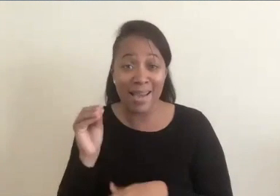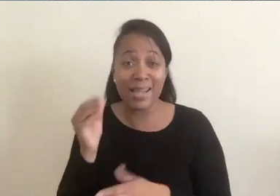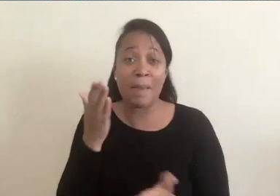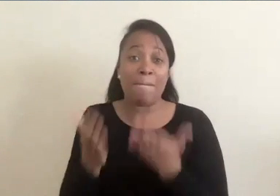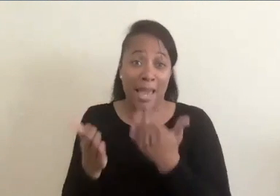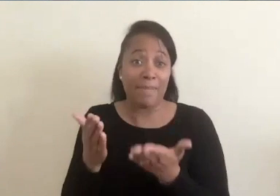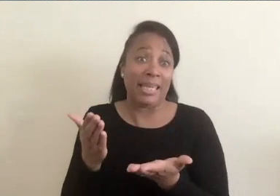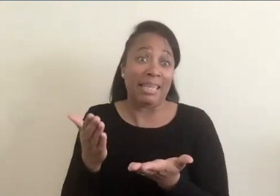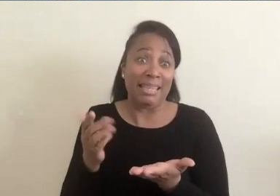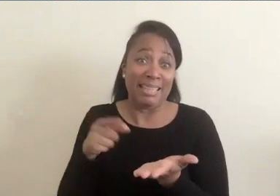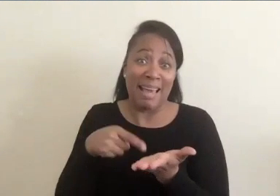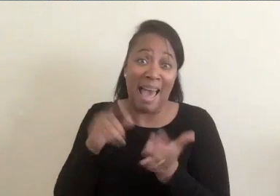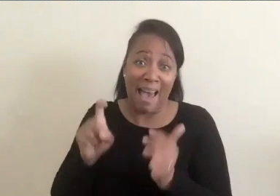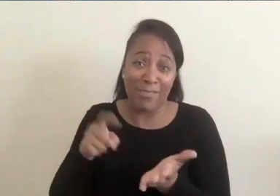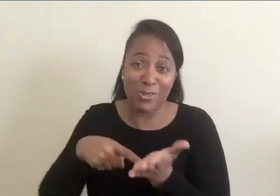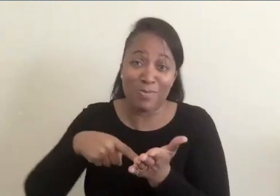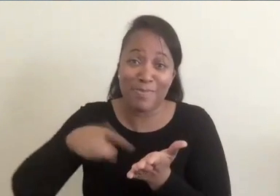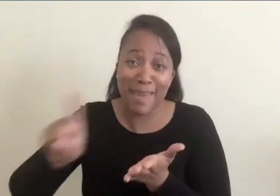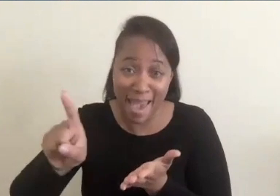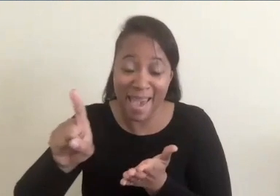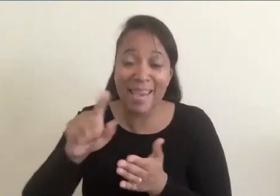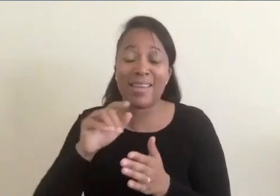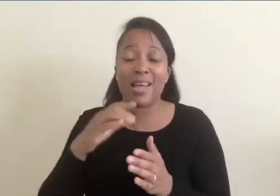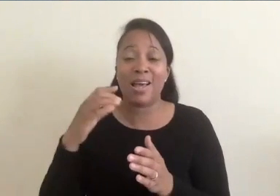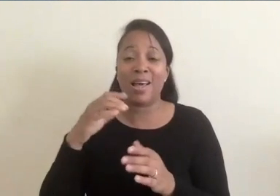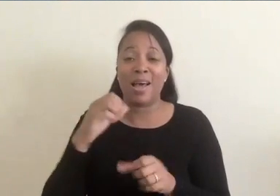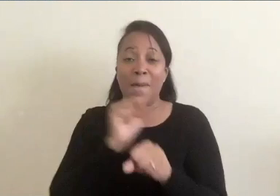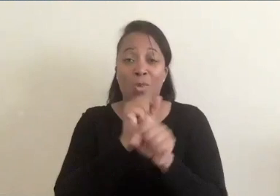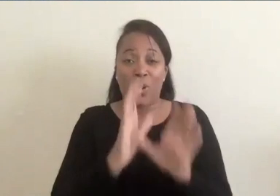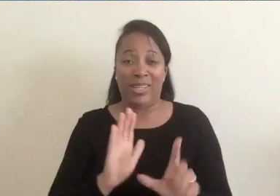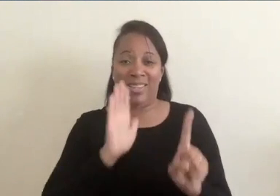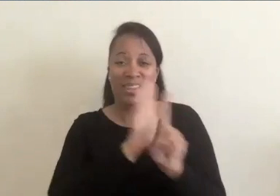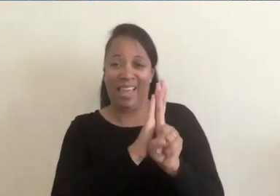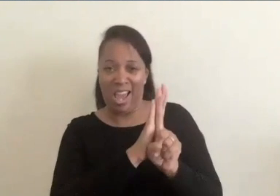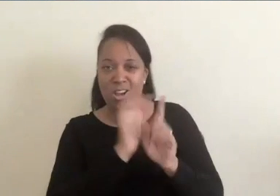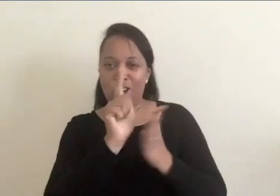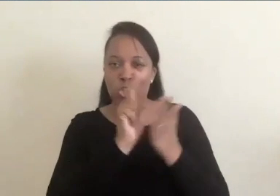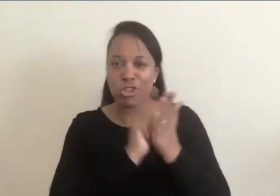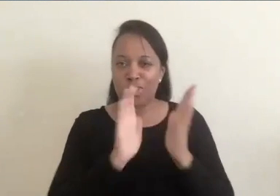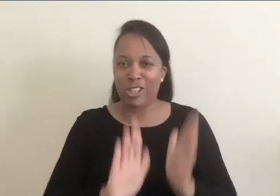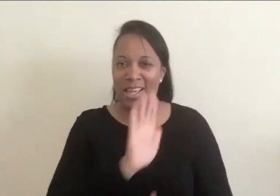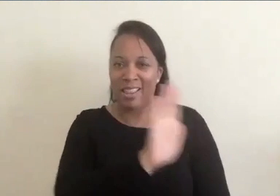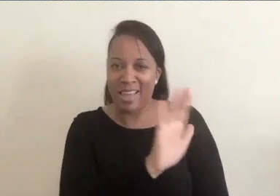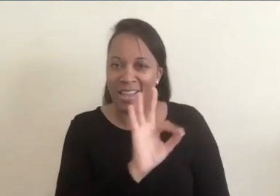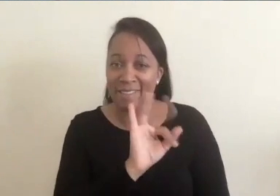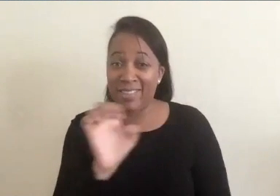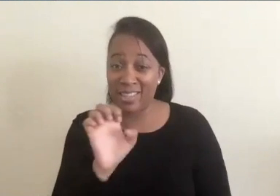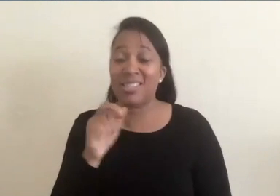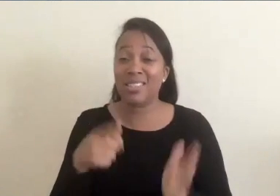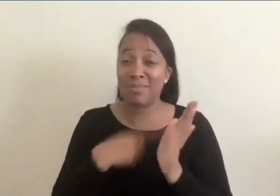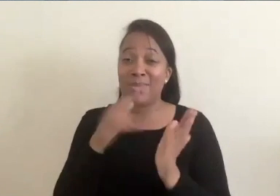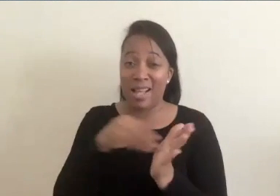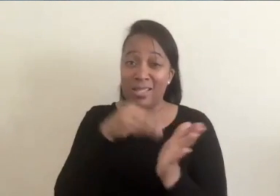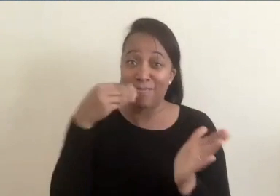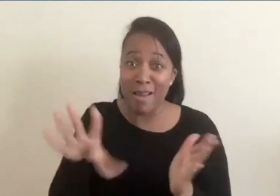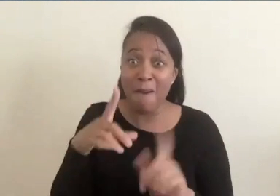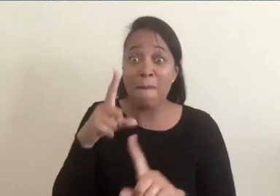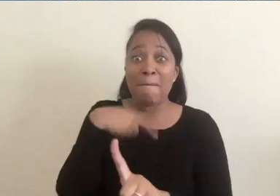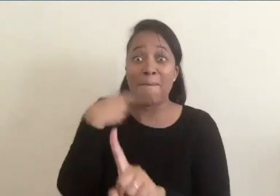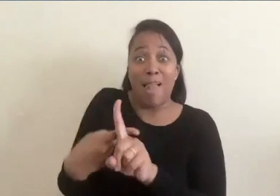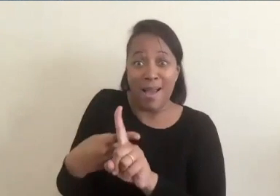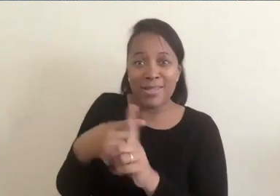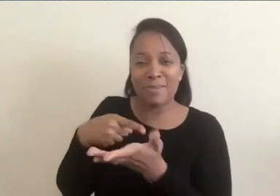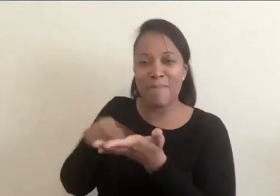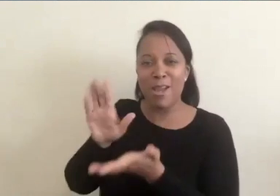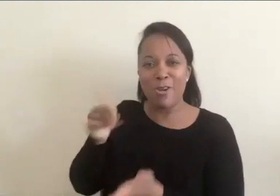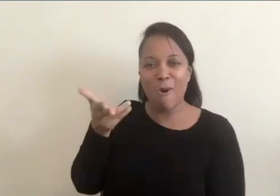pay, probably would have to pay, the employee's attorney's fees. That could be considerable, as it often is. And then you have to pay your own